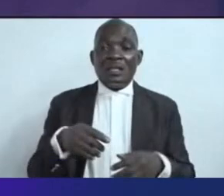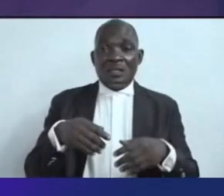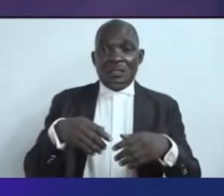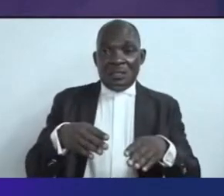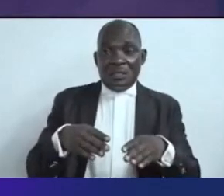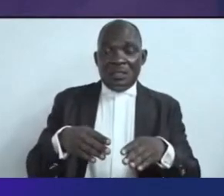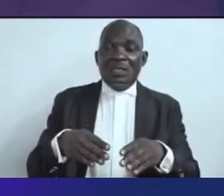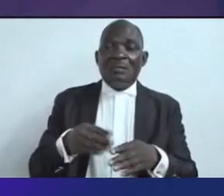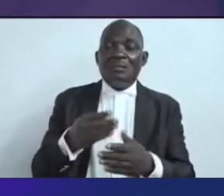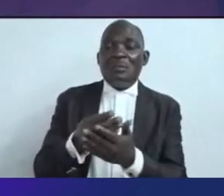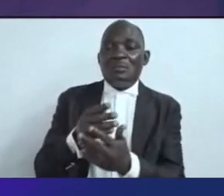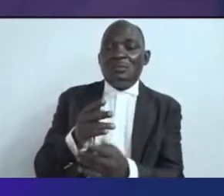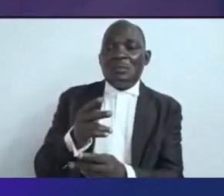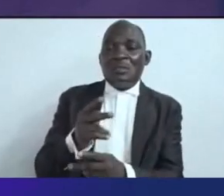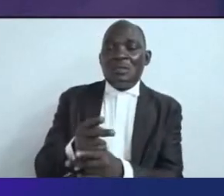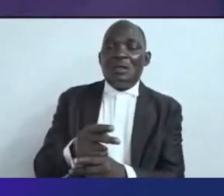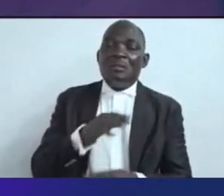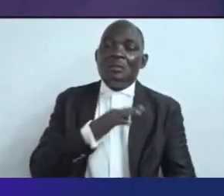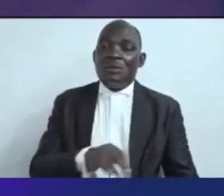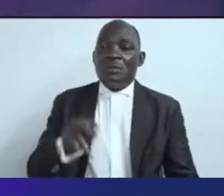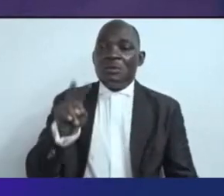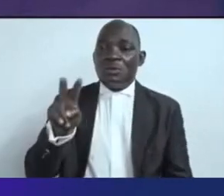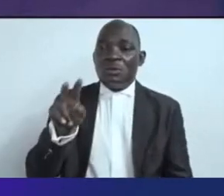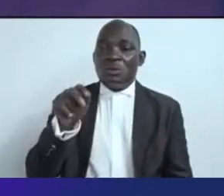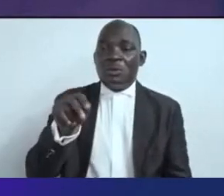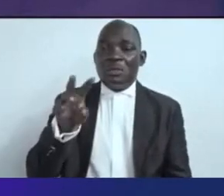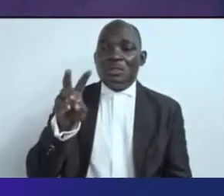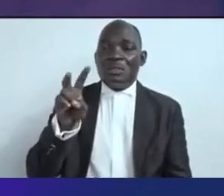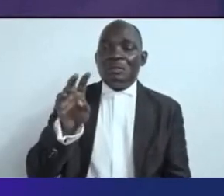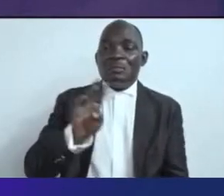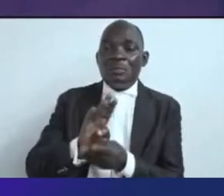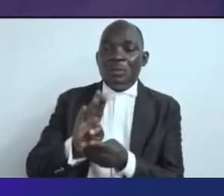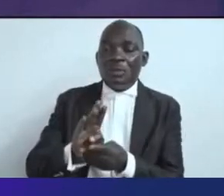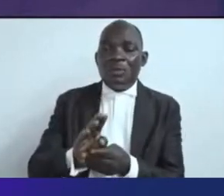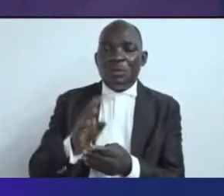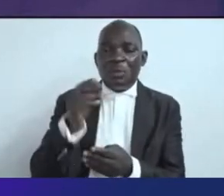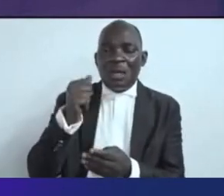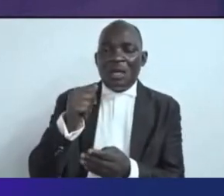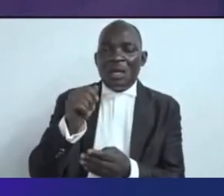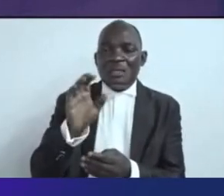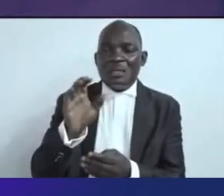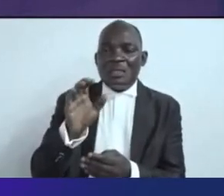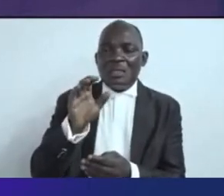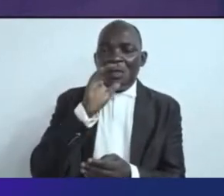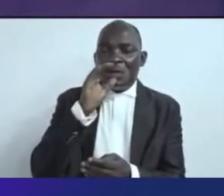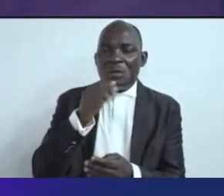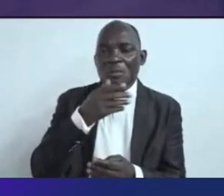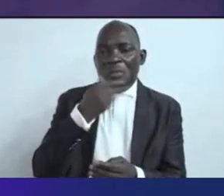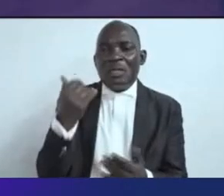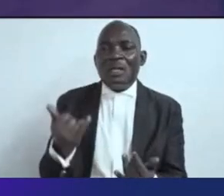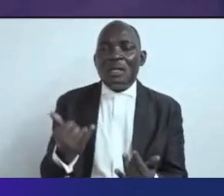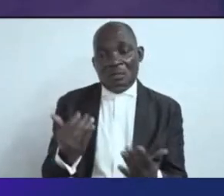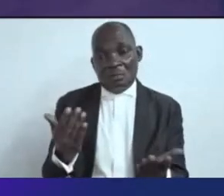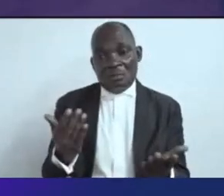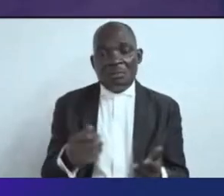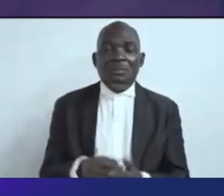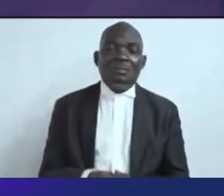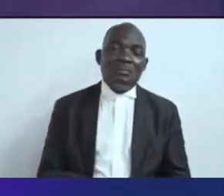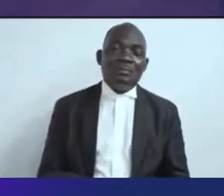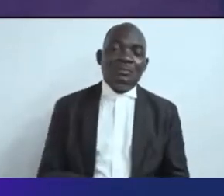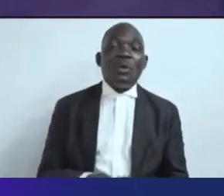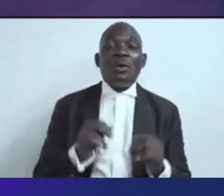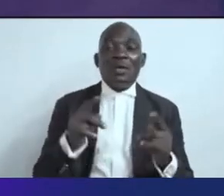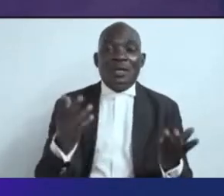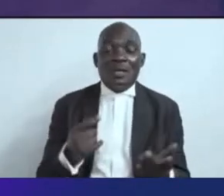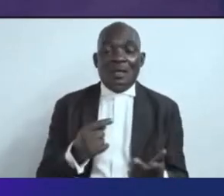of 2.6 billion. So why is the CD not appreciating, if you should put it that way?